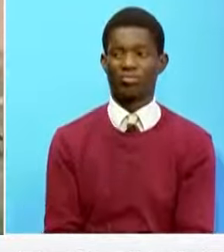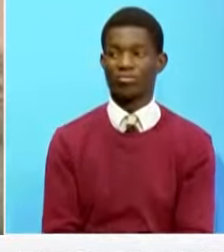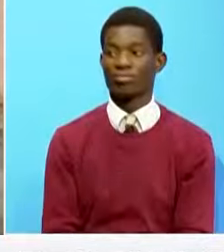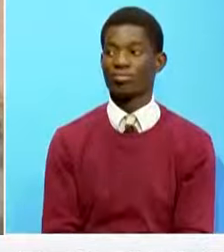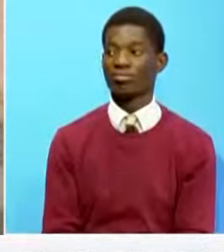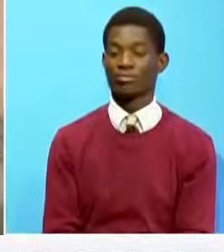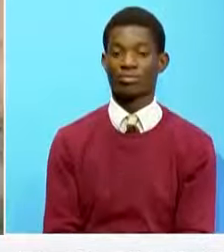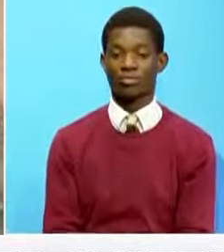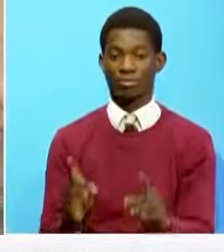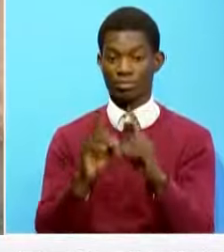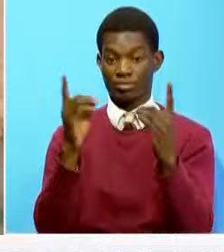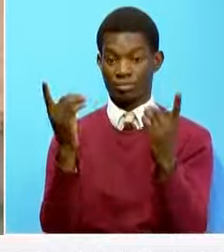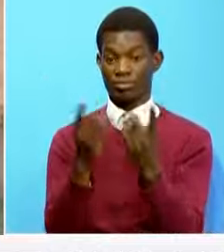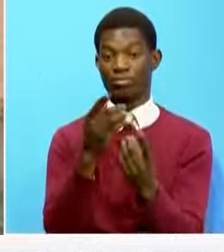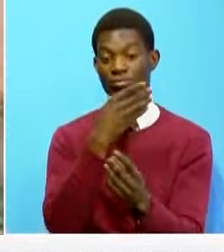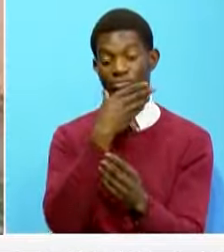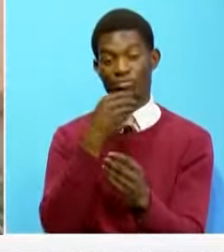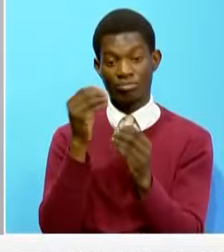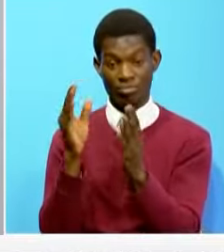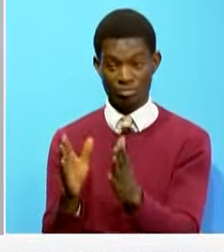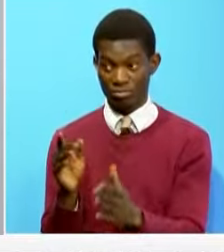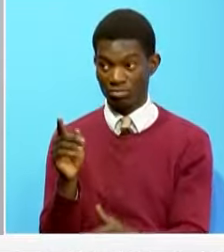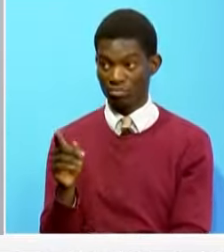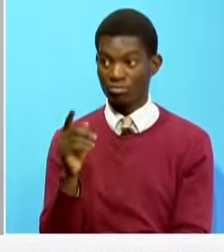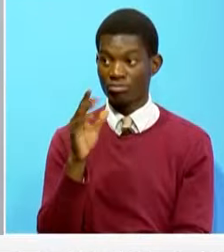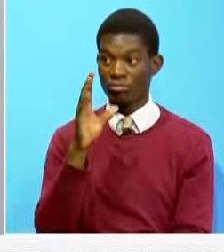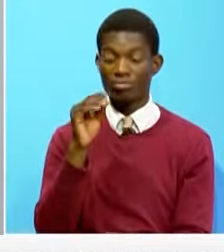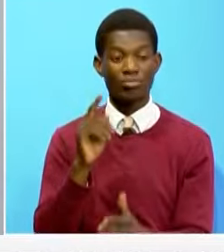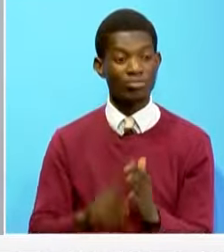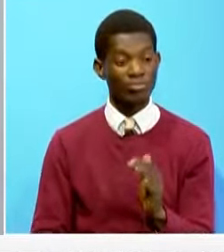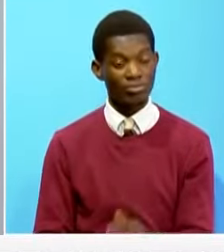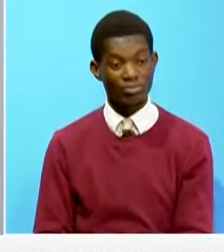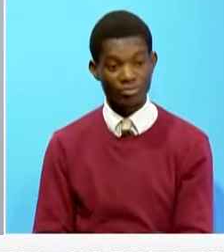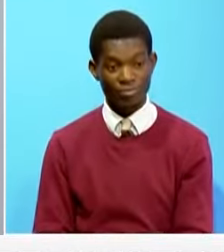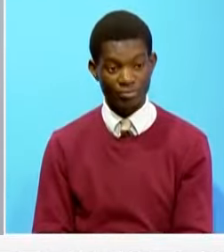district commissioner also has an assurance.